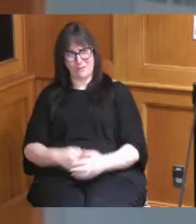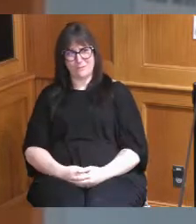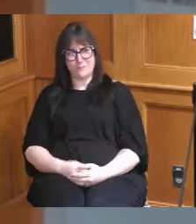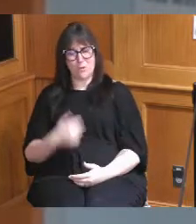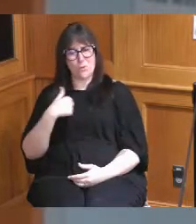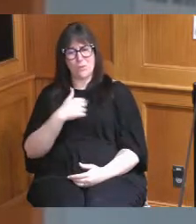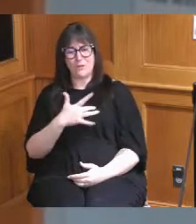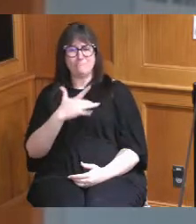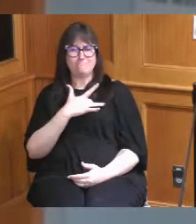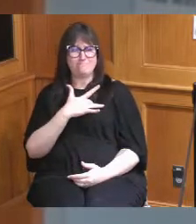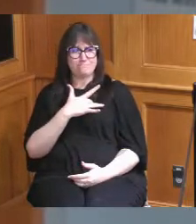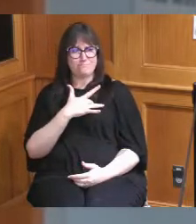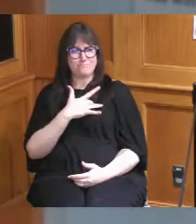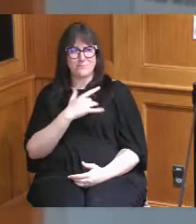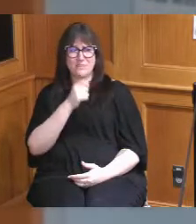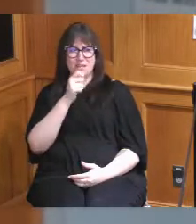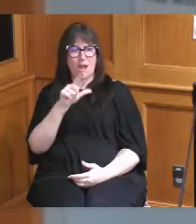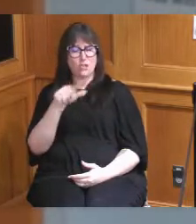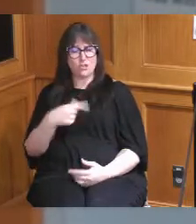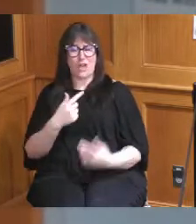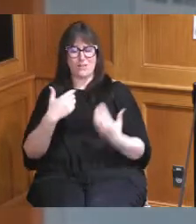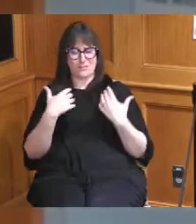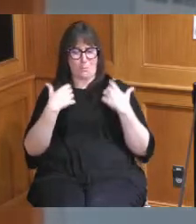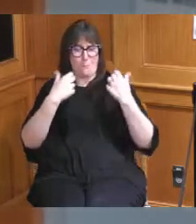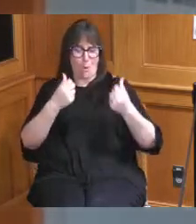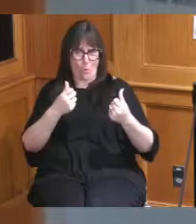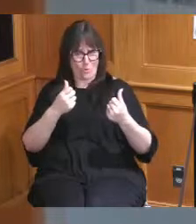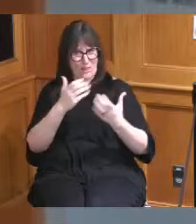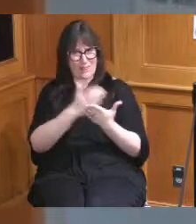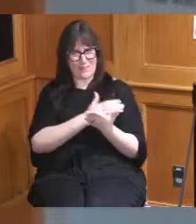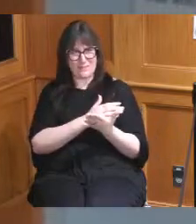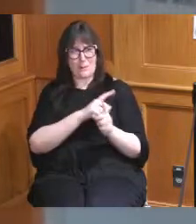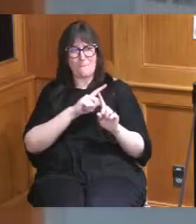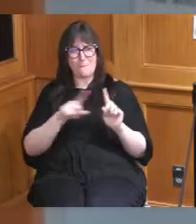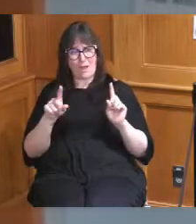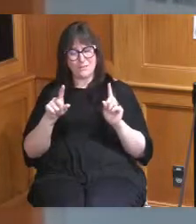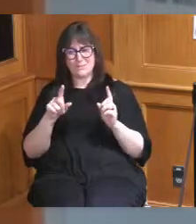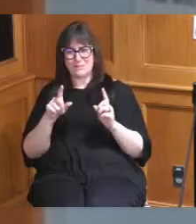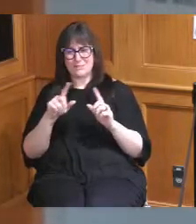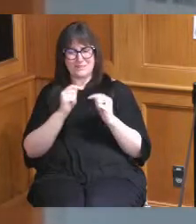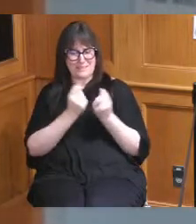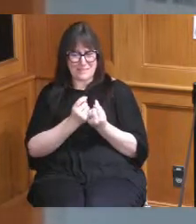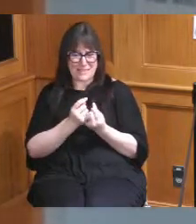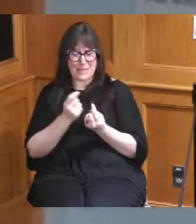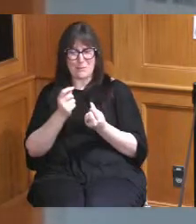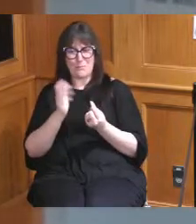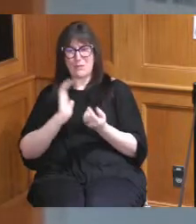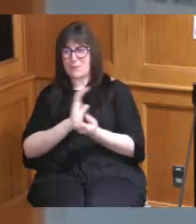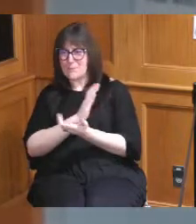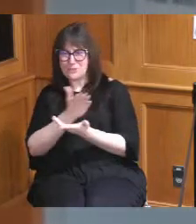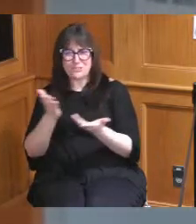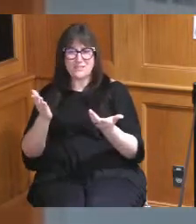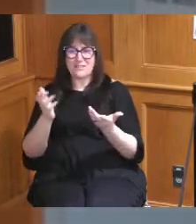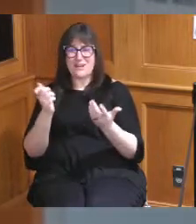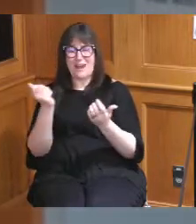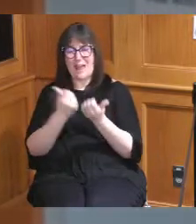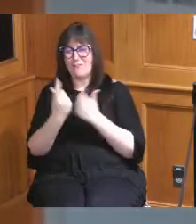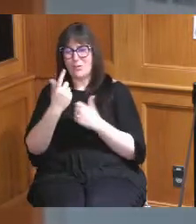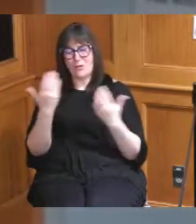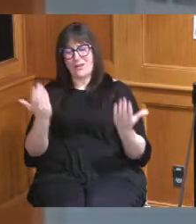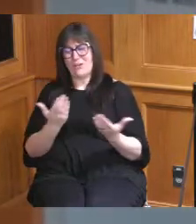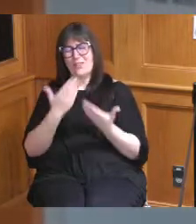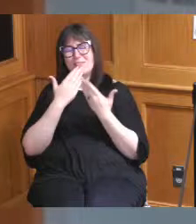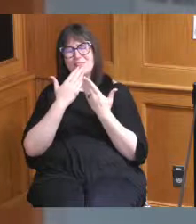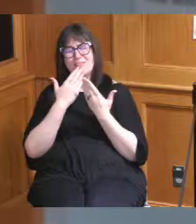greatly appreciate not just the bold list, Robert and his team, but the commissioners, everybody on staff, for all that you